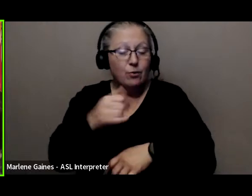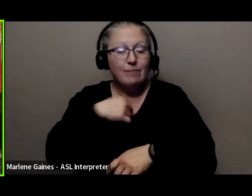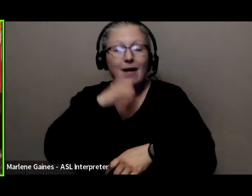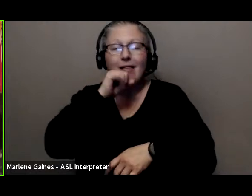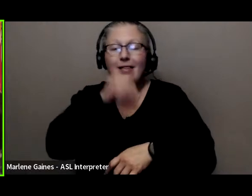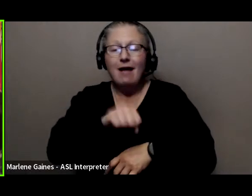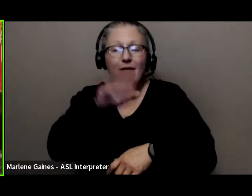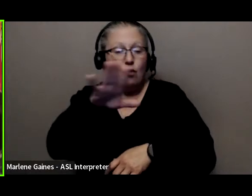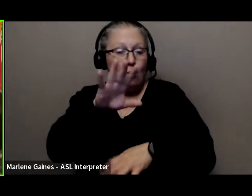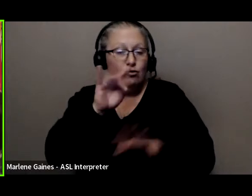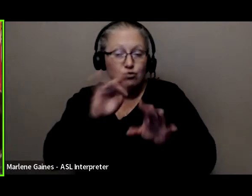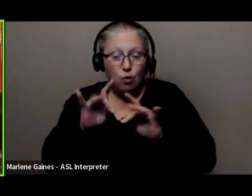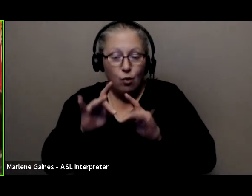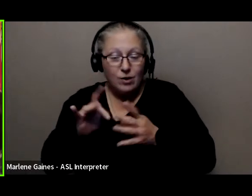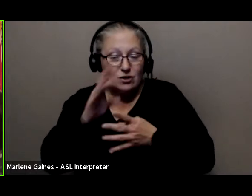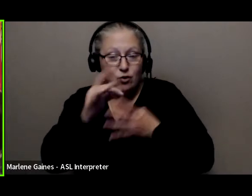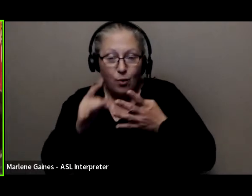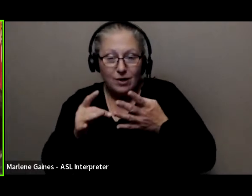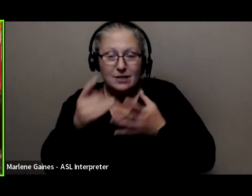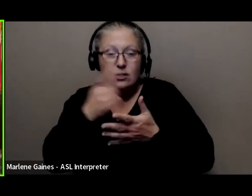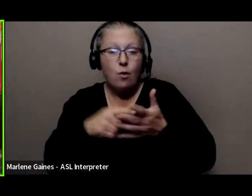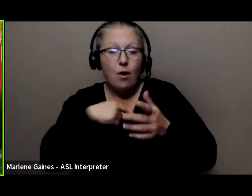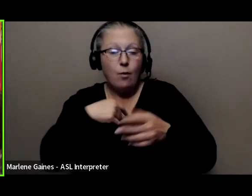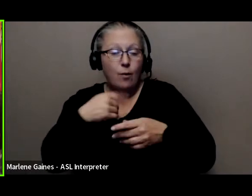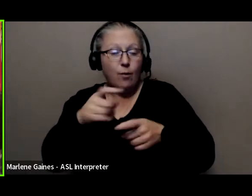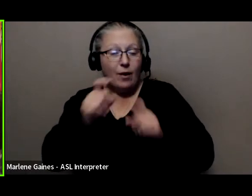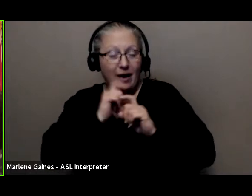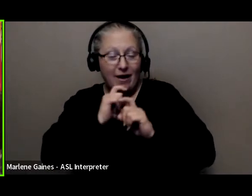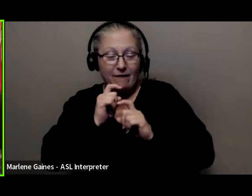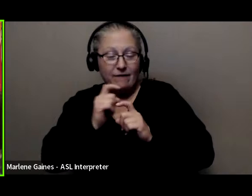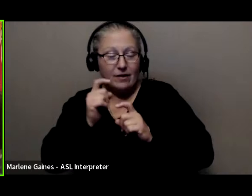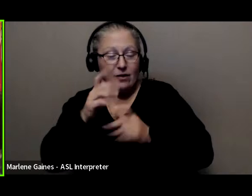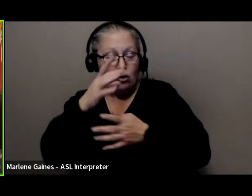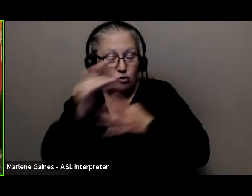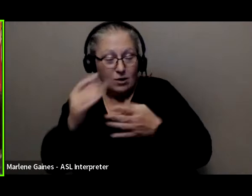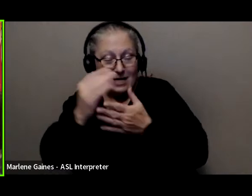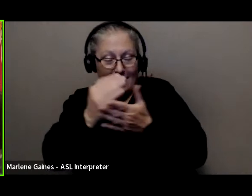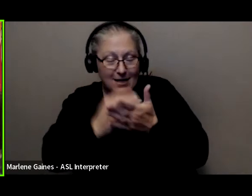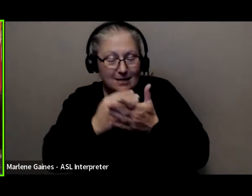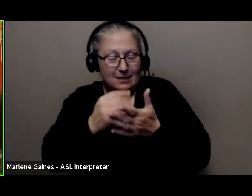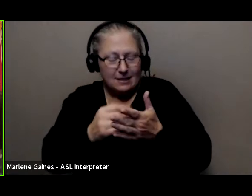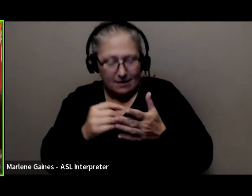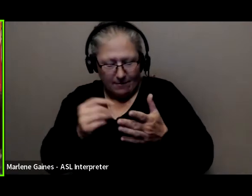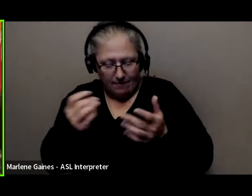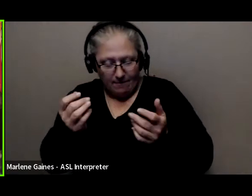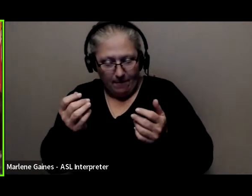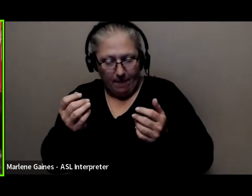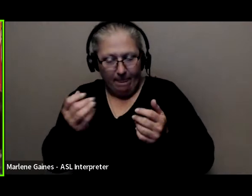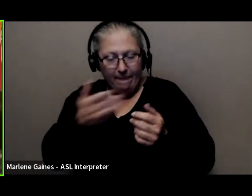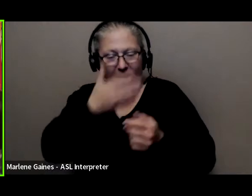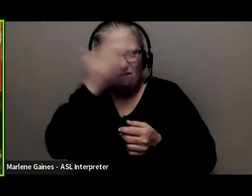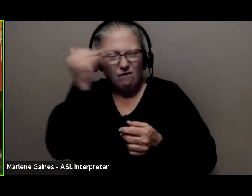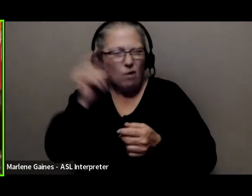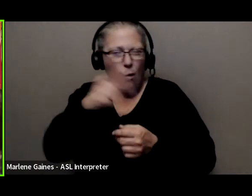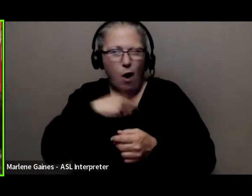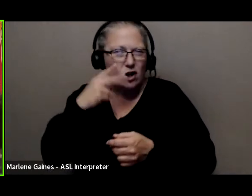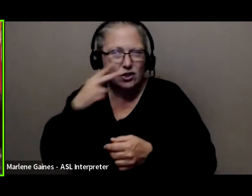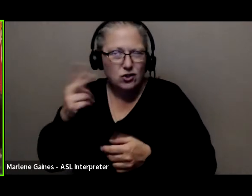your choices. I love the choices of what we're given at the that were listed in the I forget where I saw it,